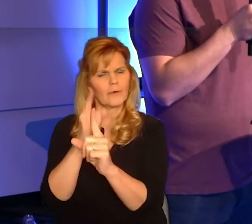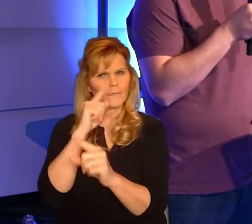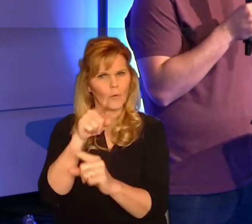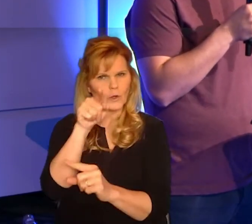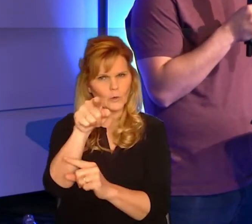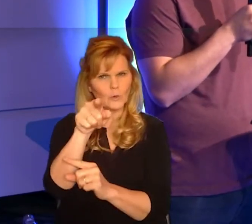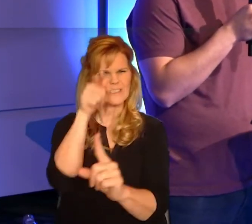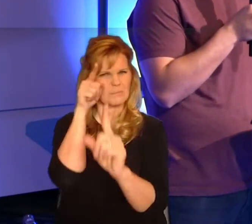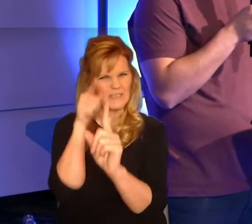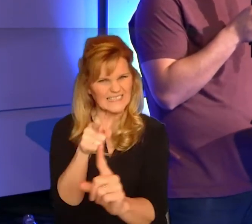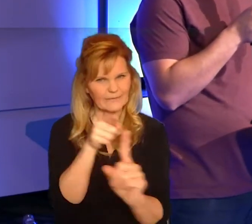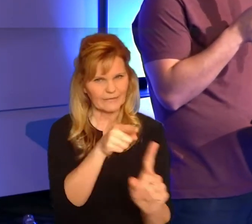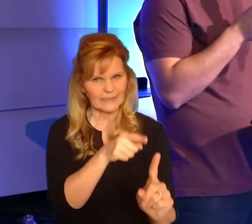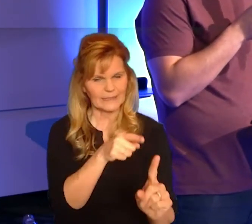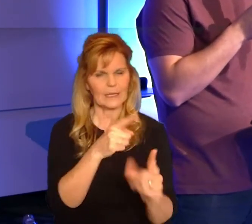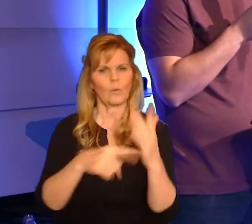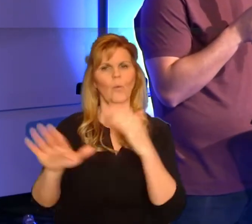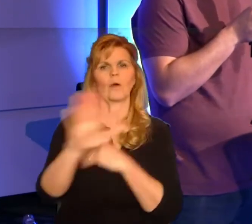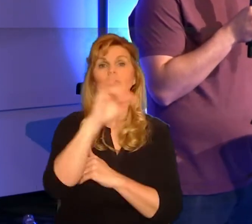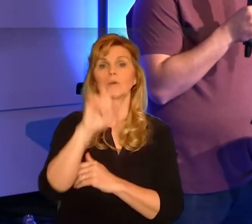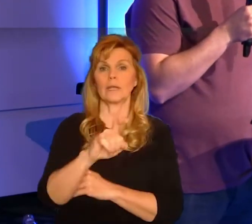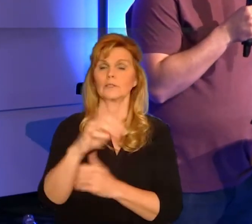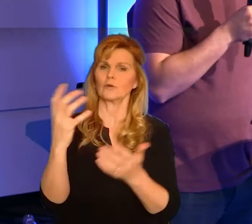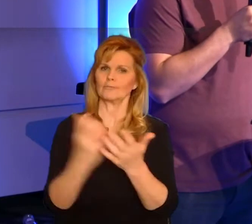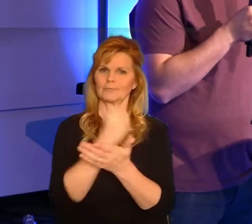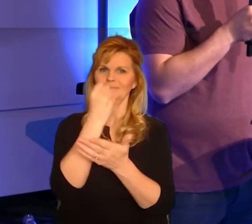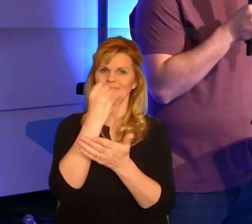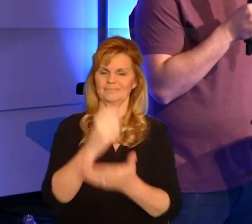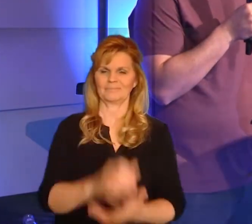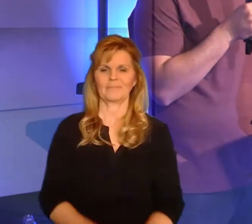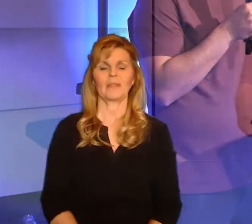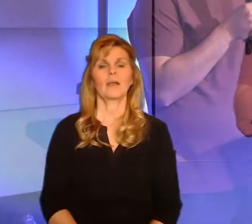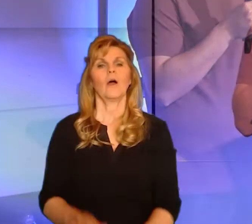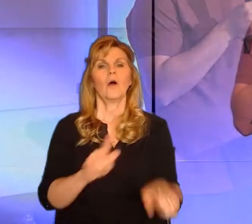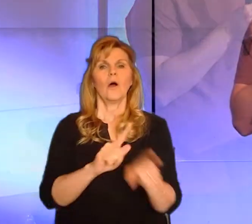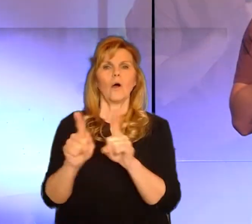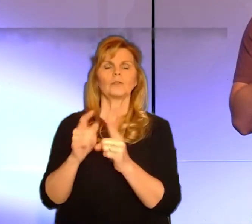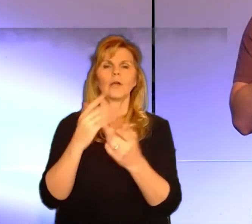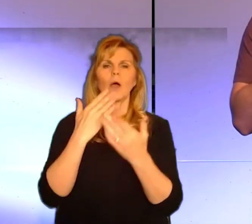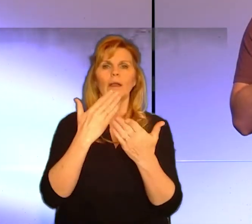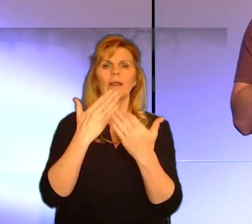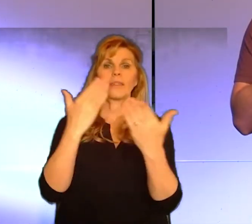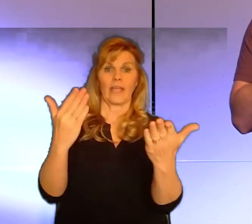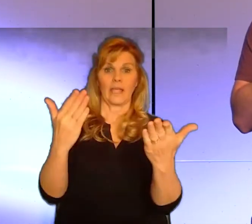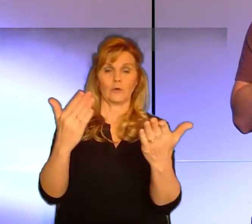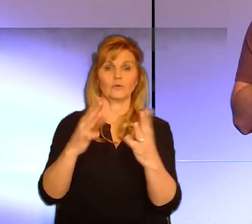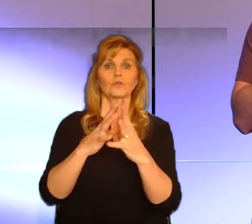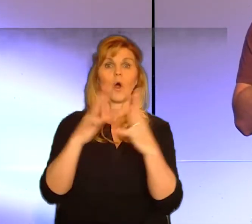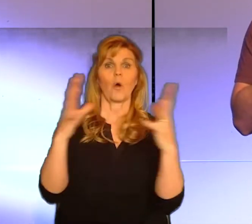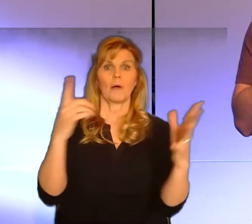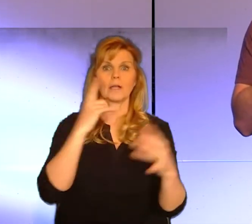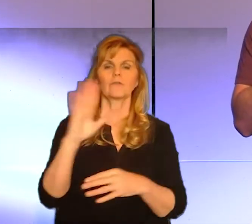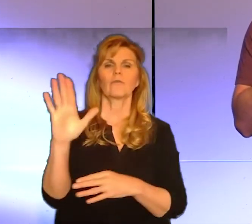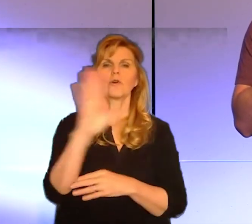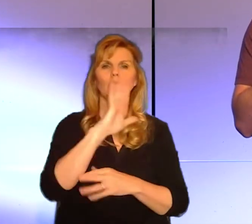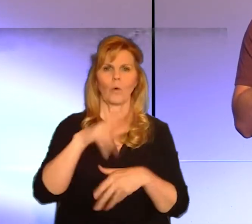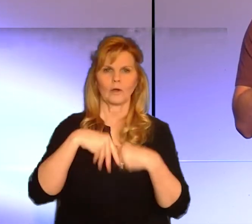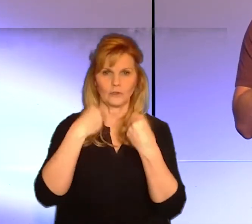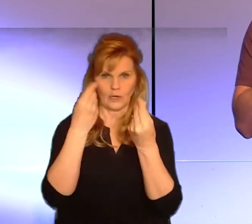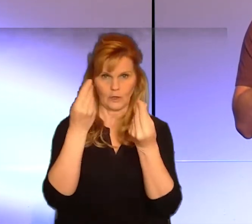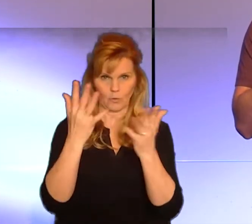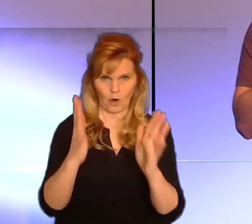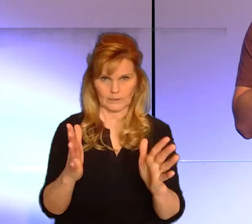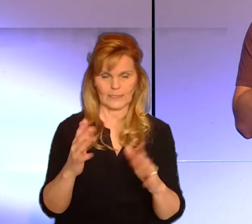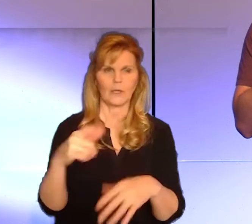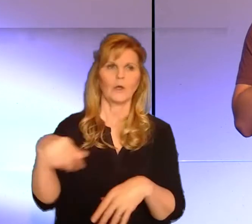So take advantage of that opportunity as well. And I also just want to thank you so much for your generosity, man. You